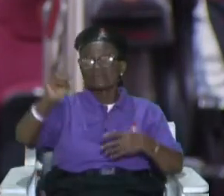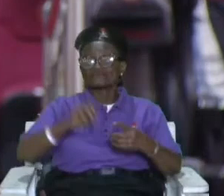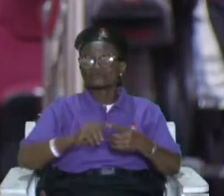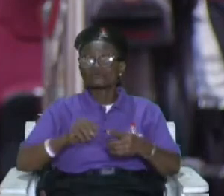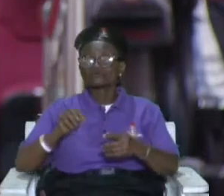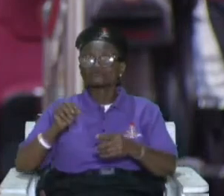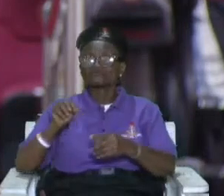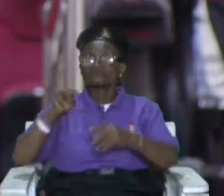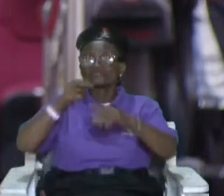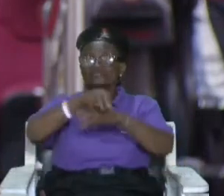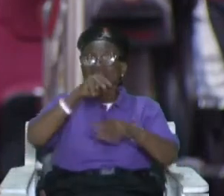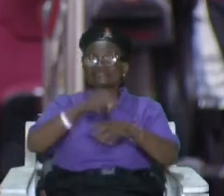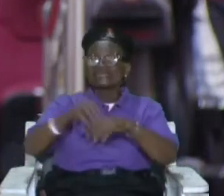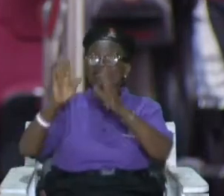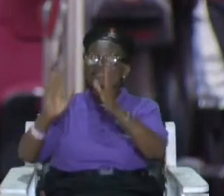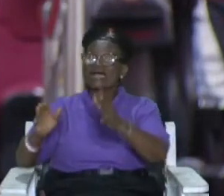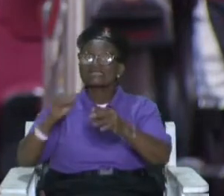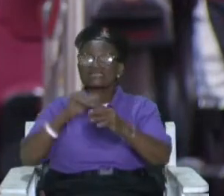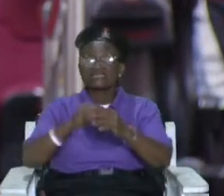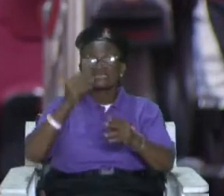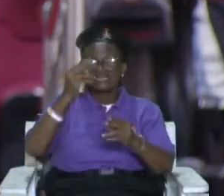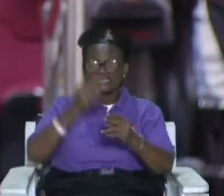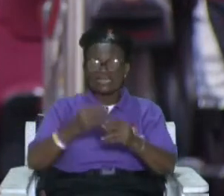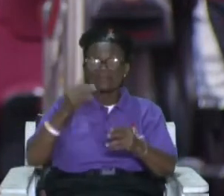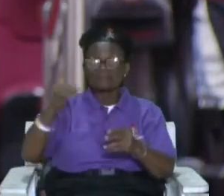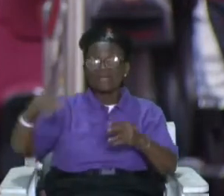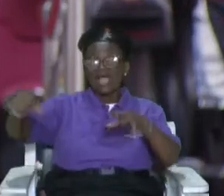In the name that's above every other name,